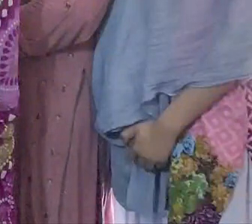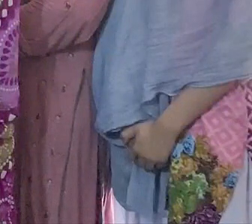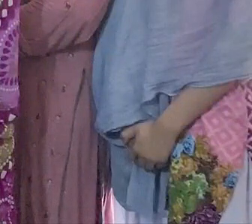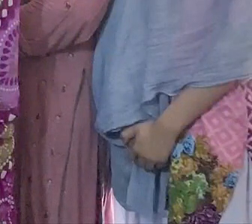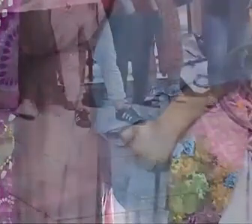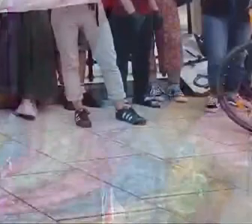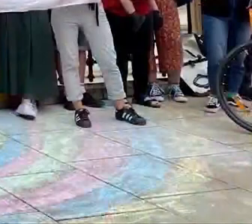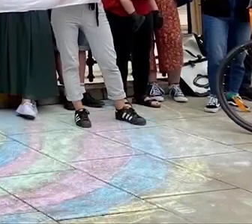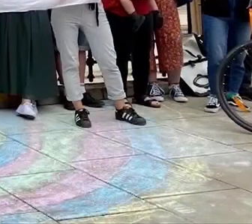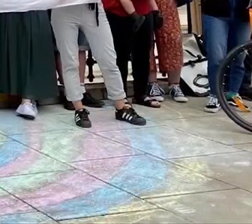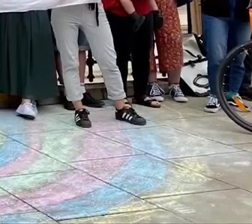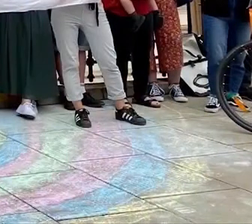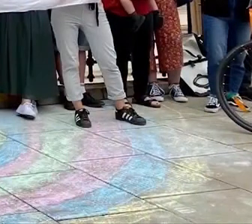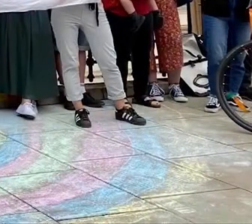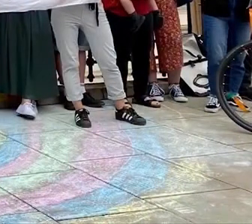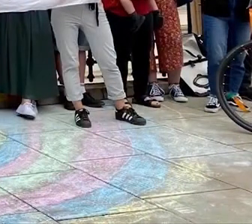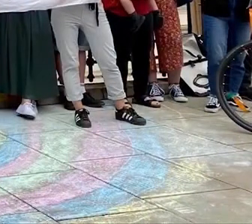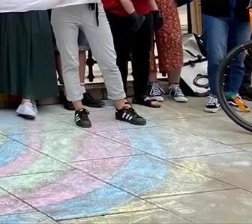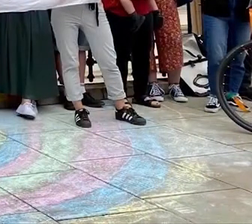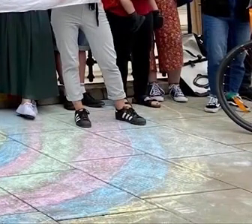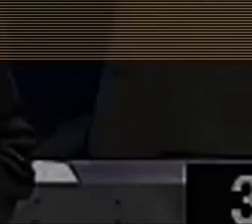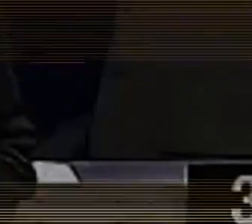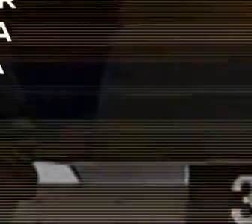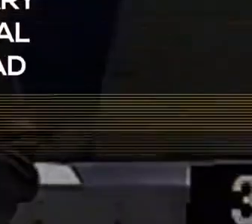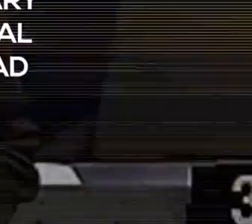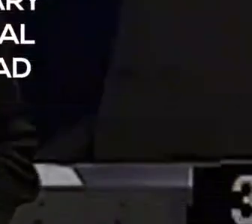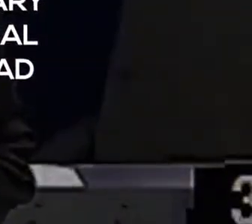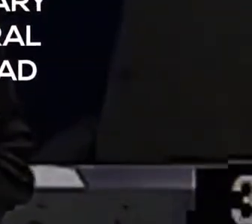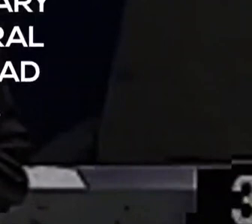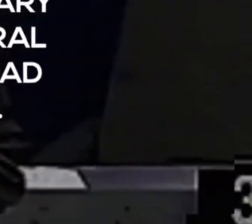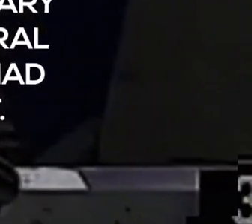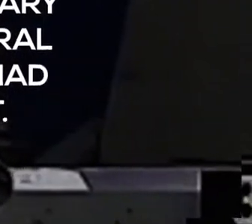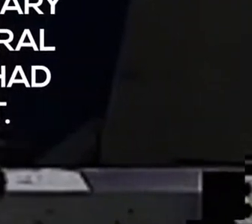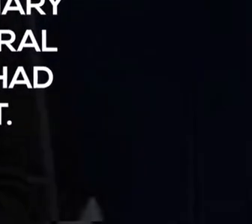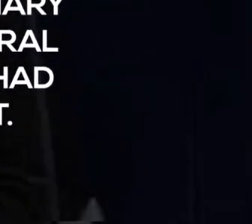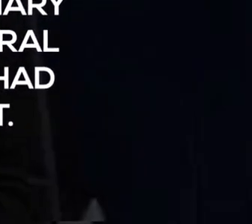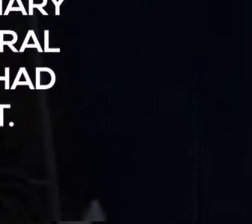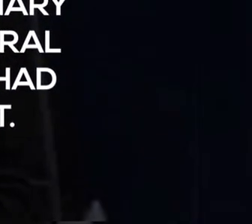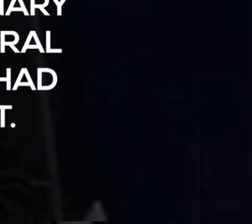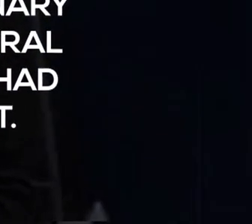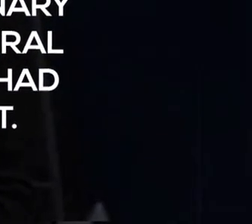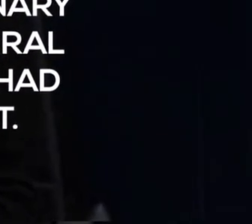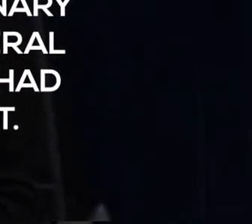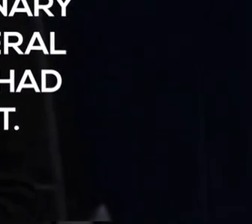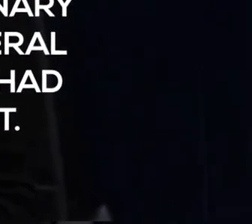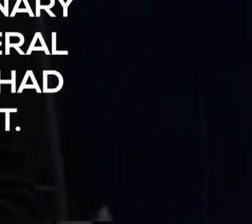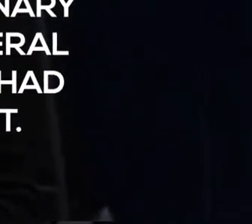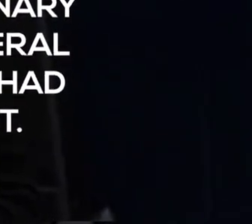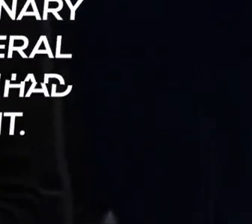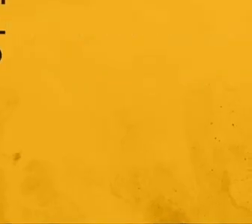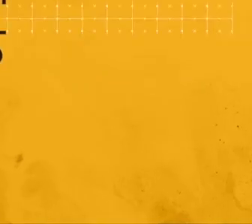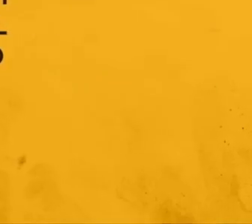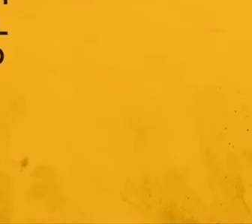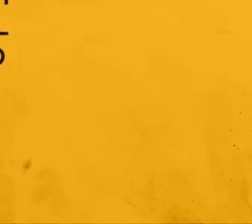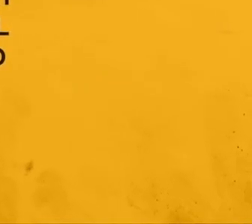and LGBTQ plus rights. This continues the extraordinary pan-European impact the Liberal